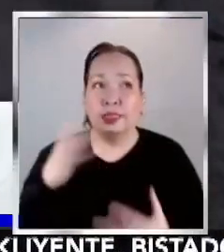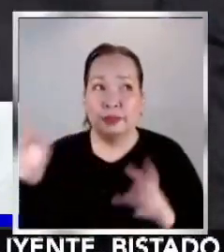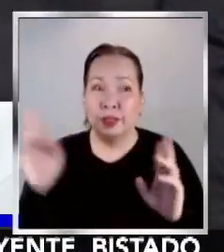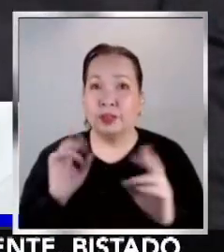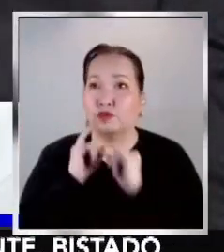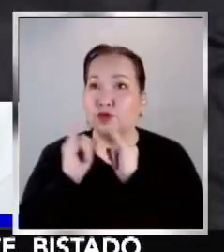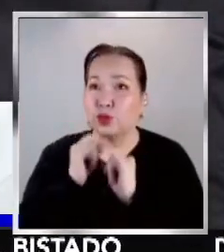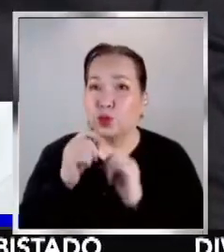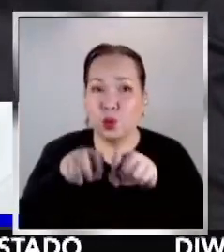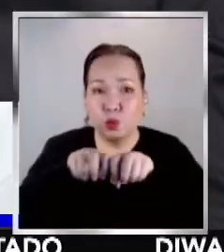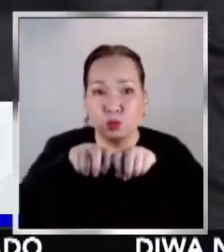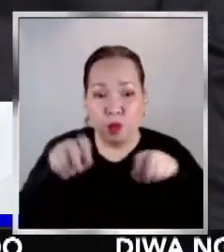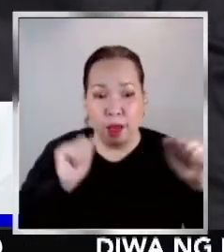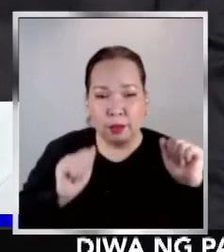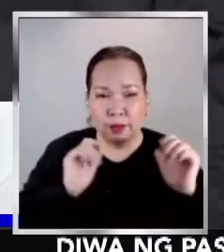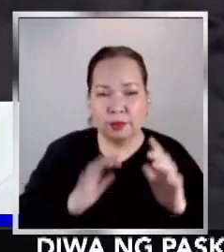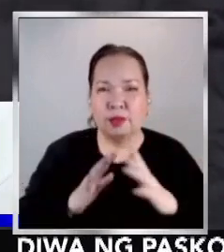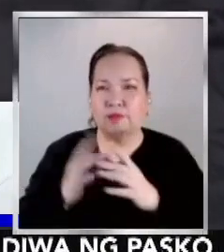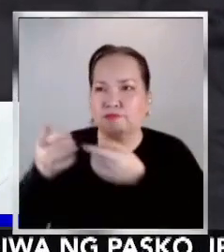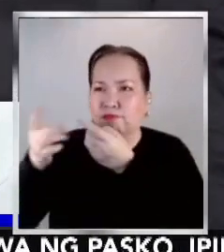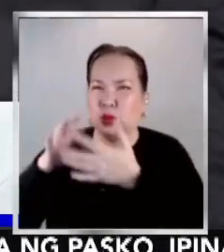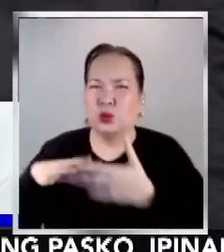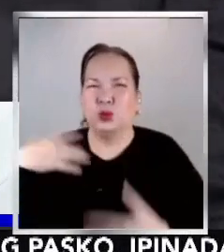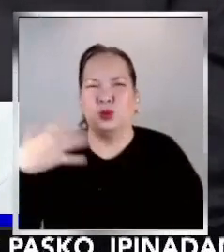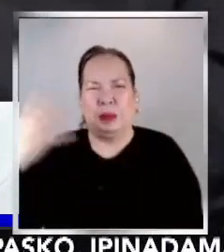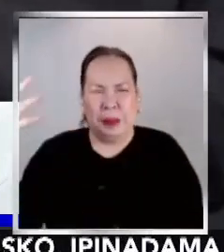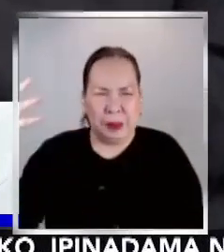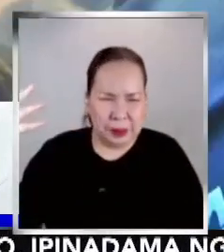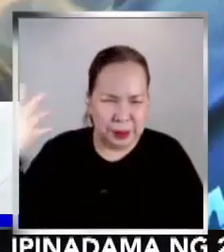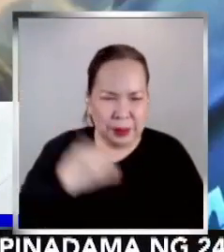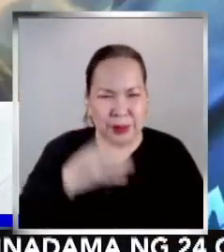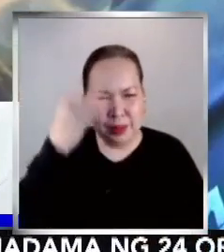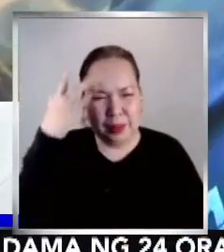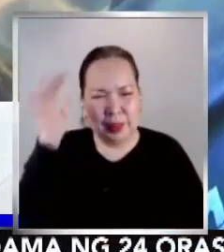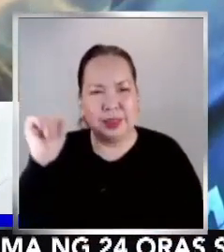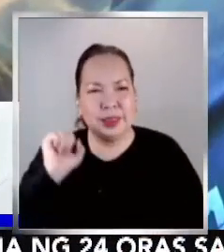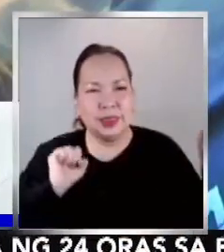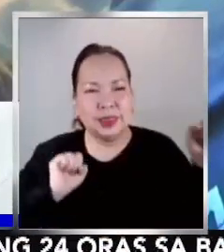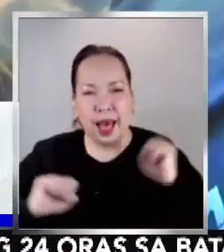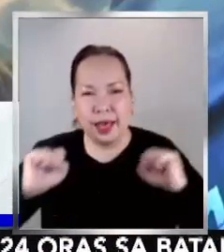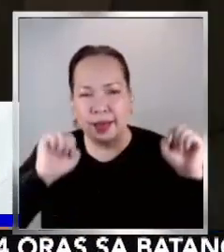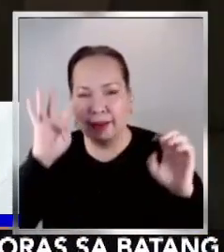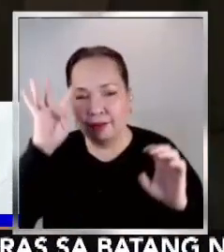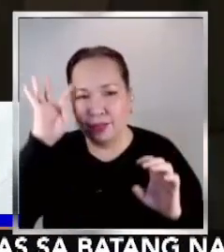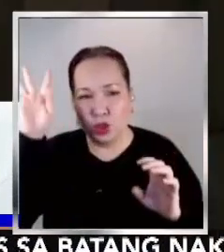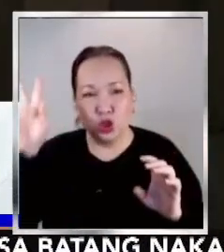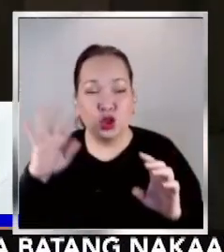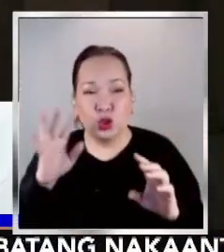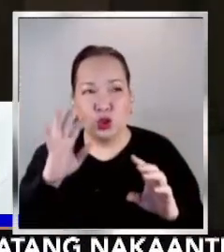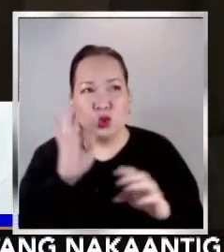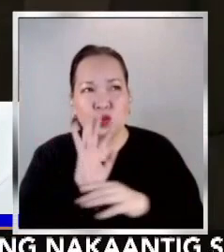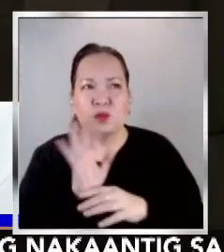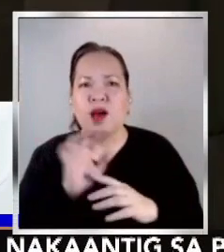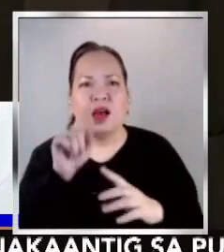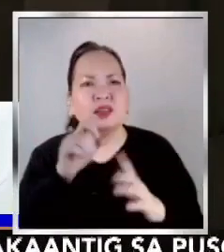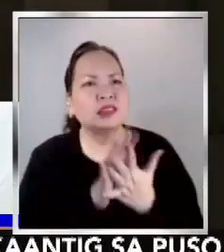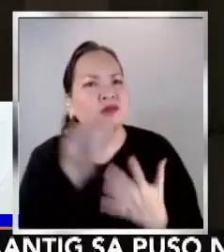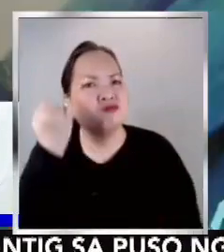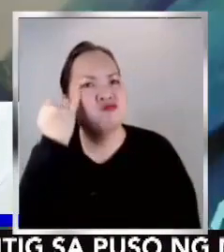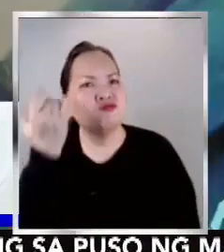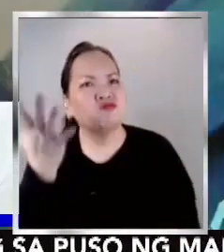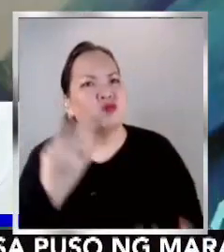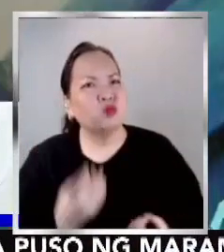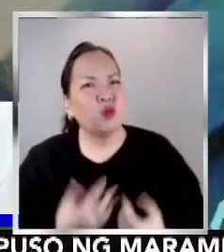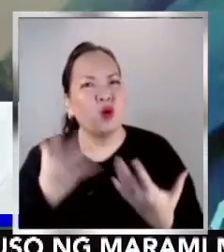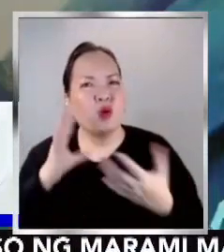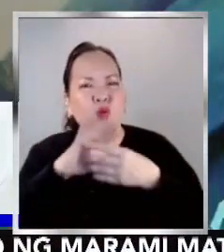brilliant minds behind the epic science fiction film, hindi namin pinalagpas na alamin kung saan ba sila humugot ng inspiration. Mommy, was